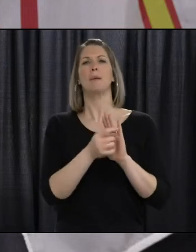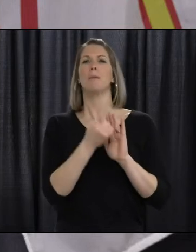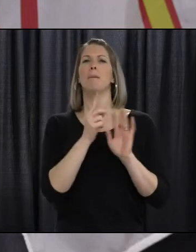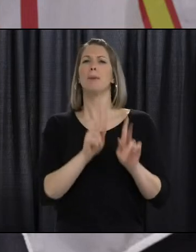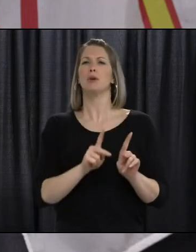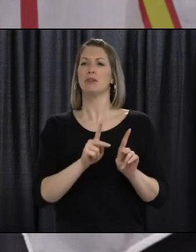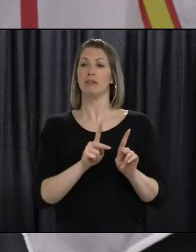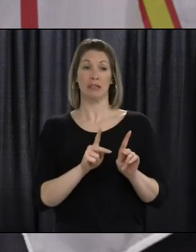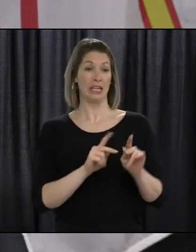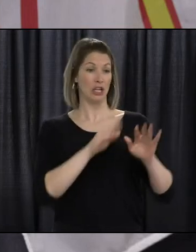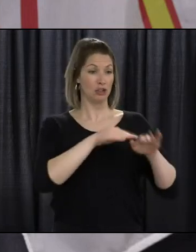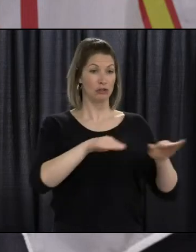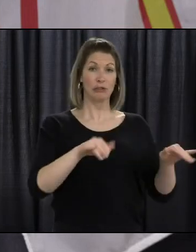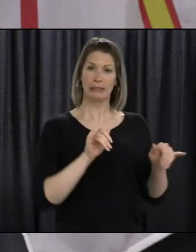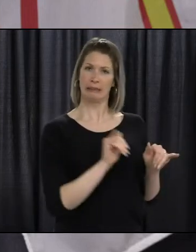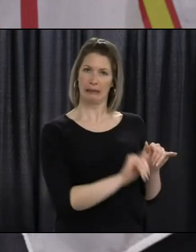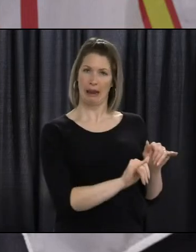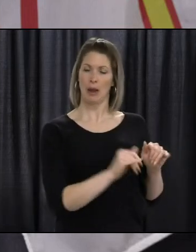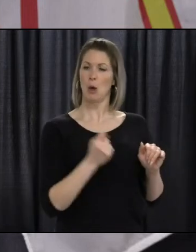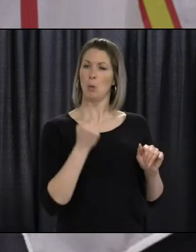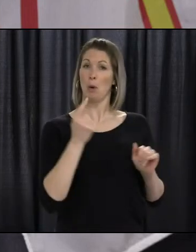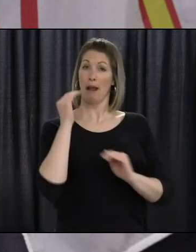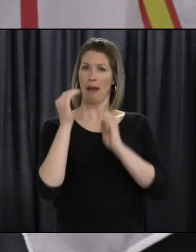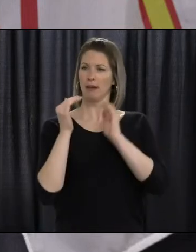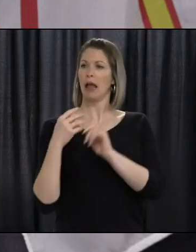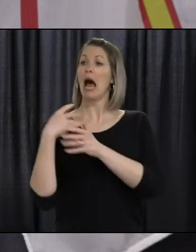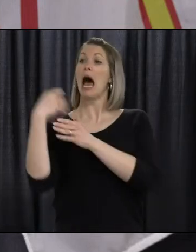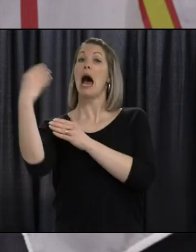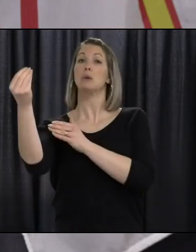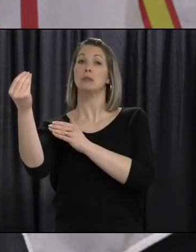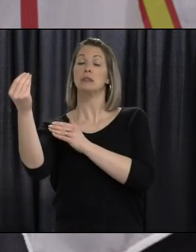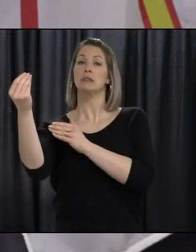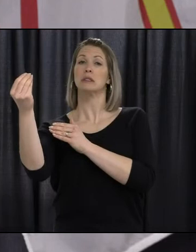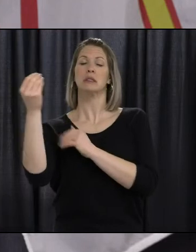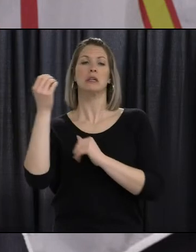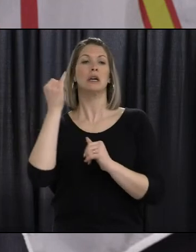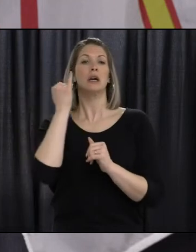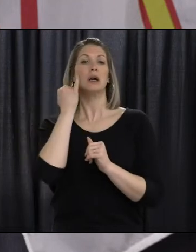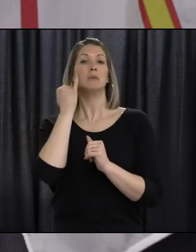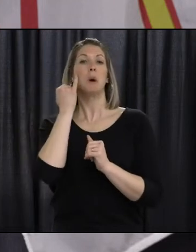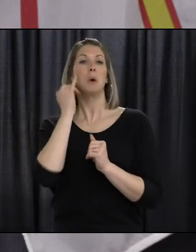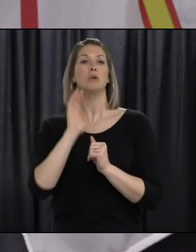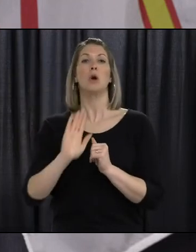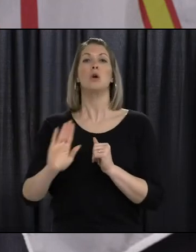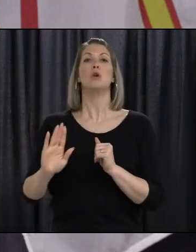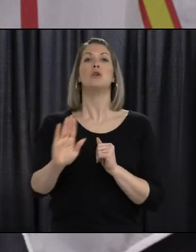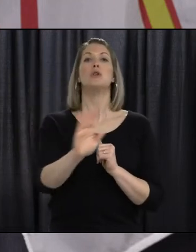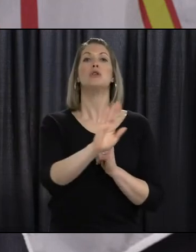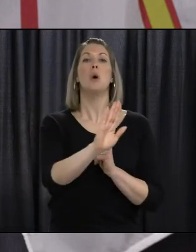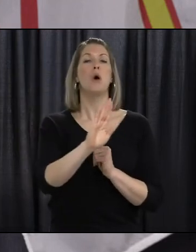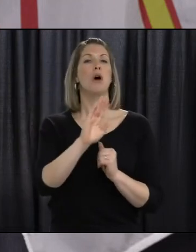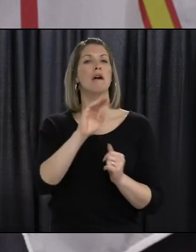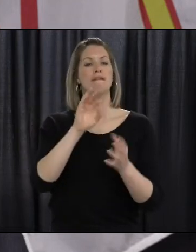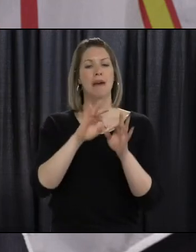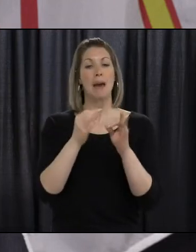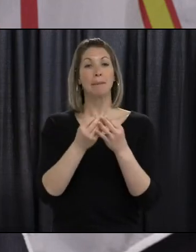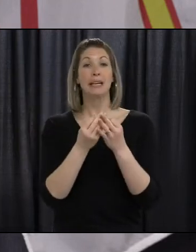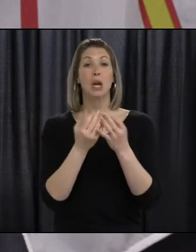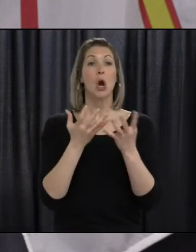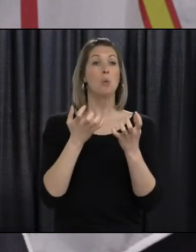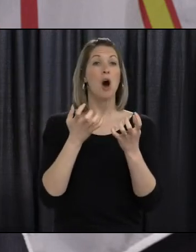keep your children at home. If you are going to expose your family to something this weekend, let it be sunshine and fresh air and